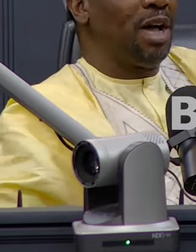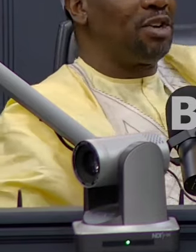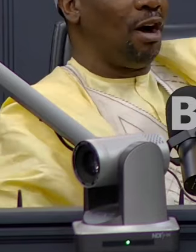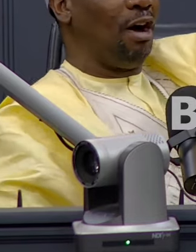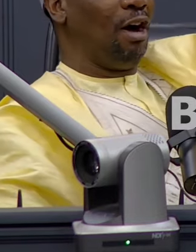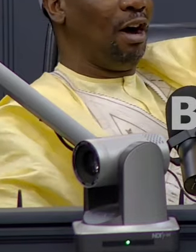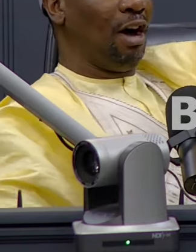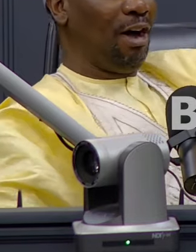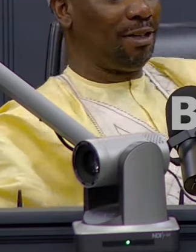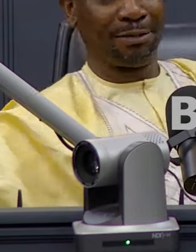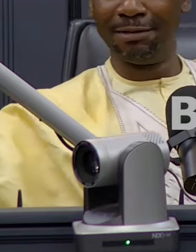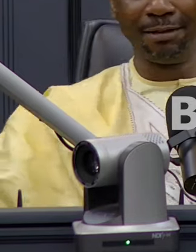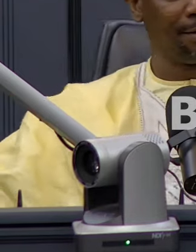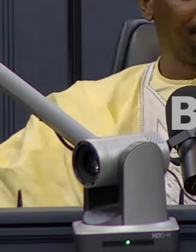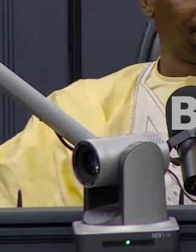you're my dog.